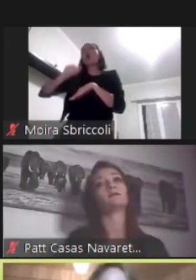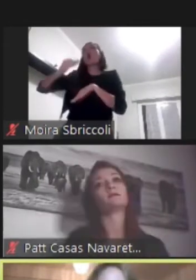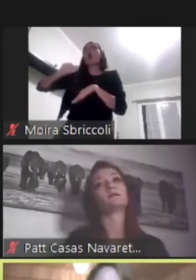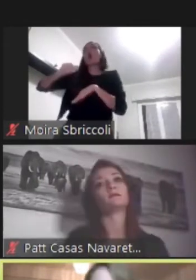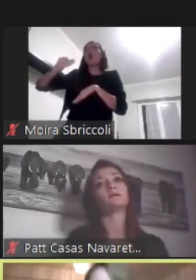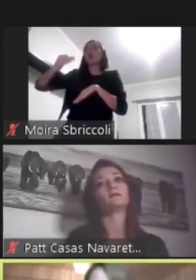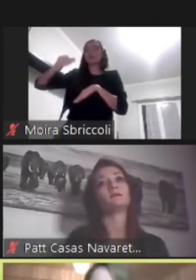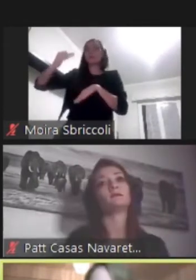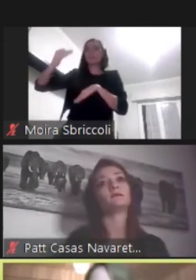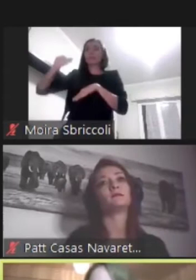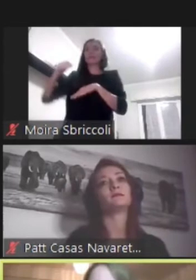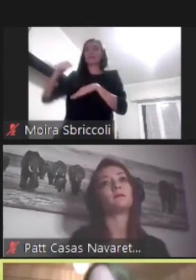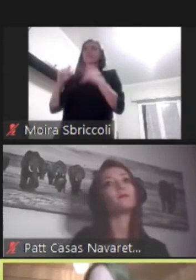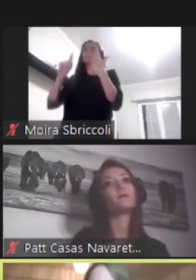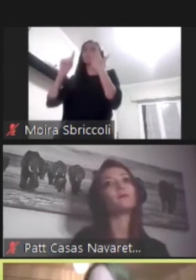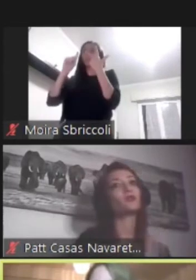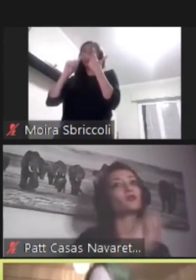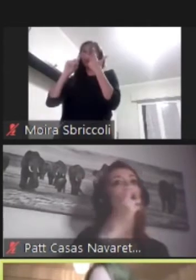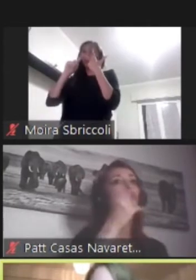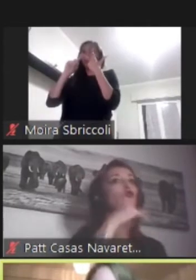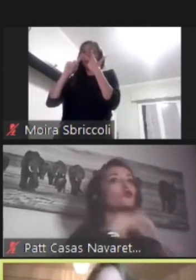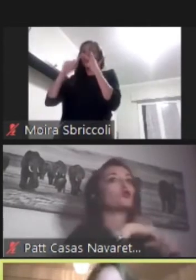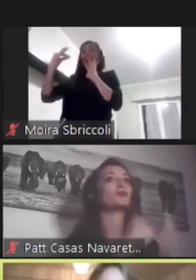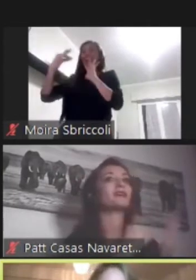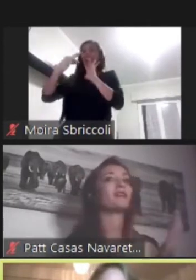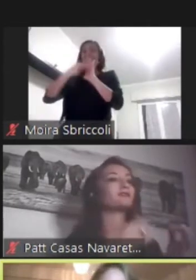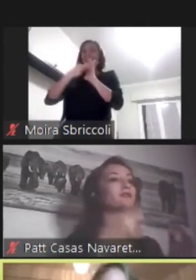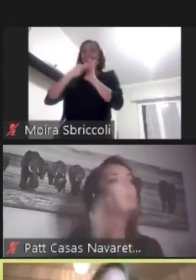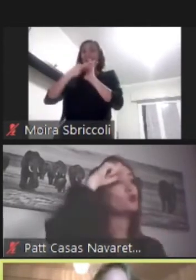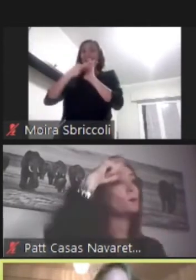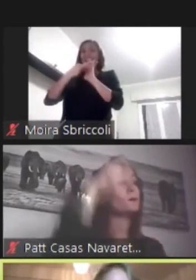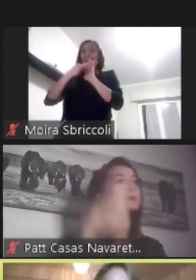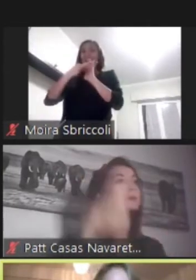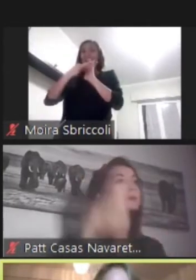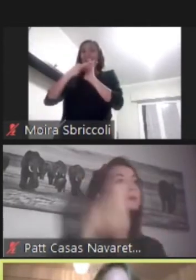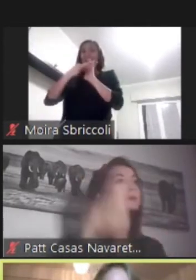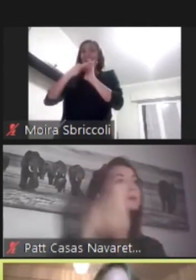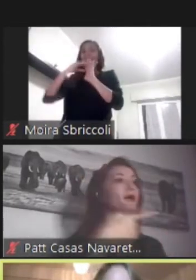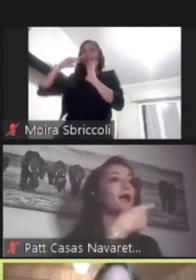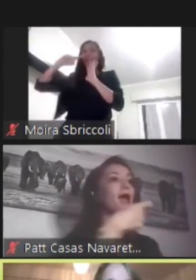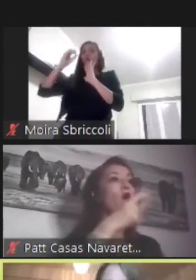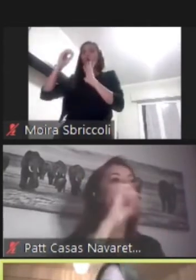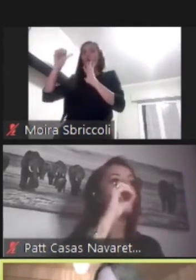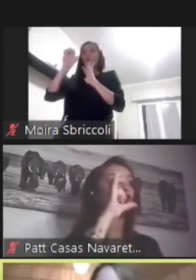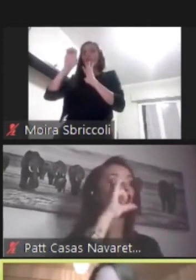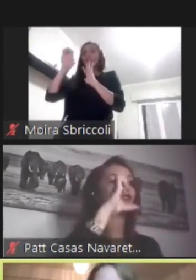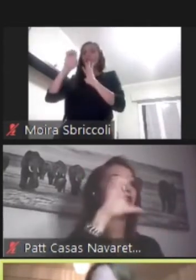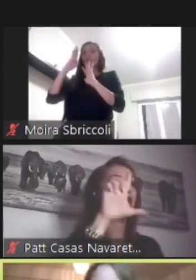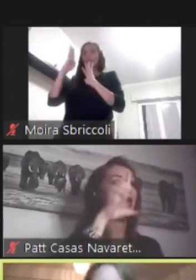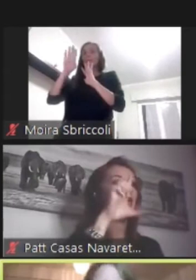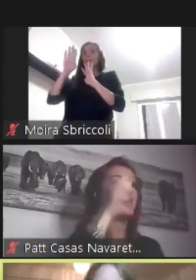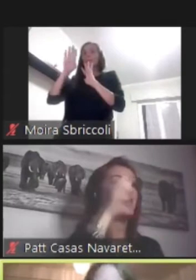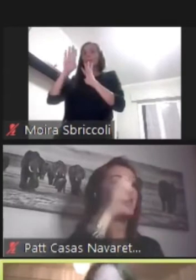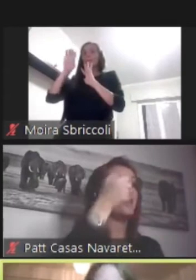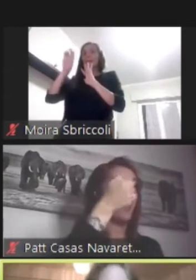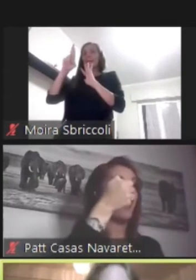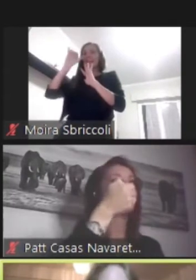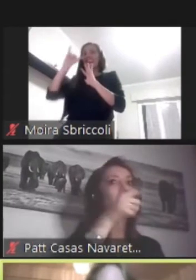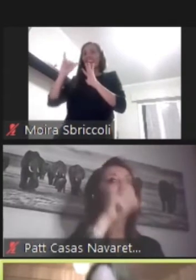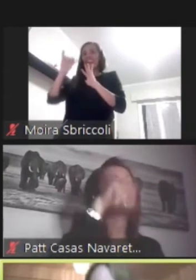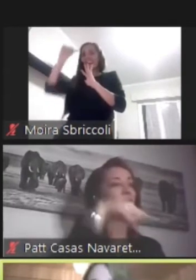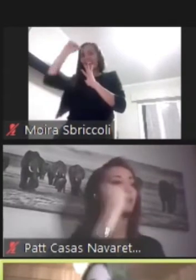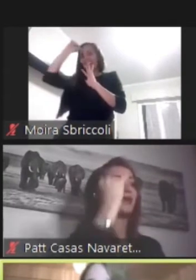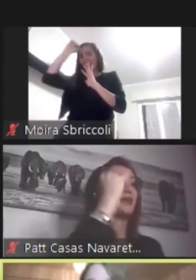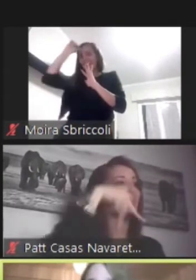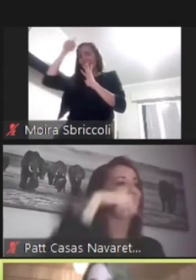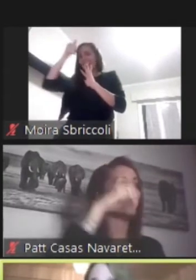drinking Elite has obviously loads of antioxidants. It can make your skin better and